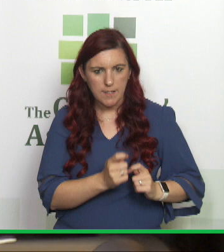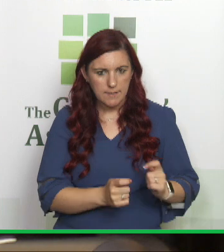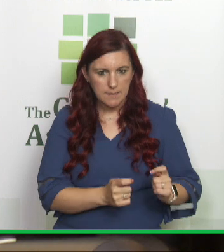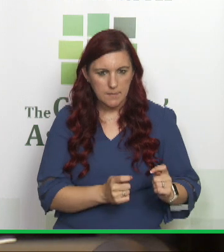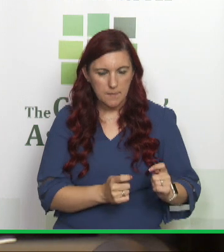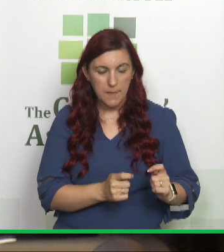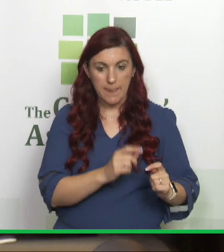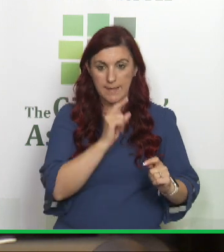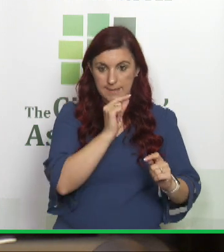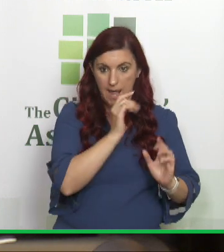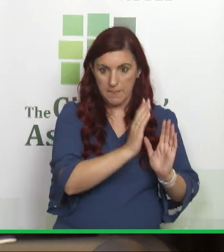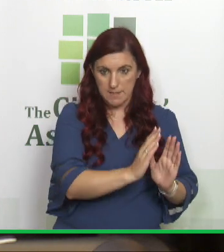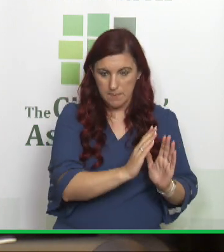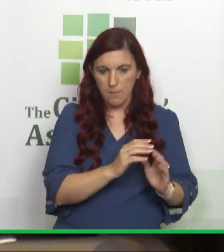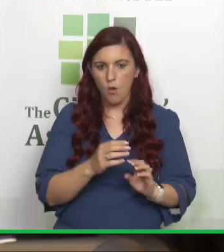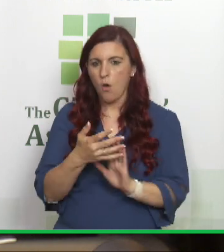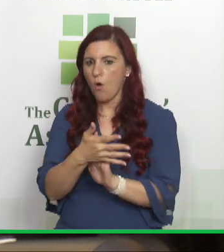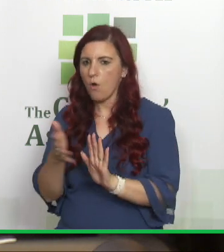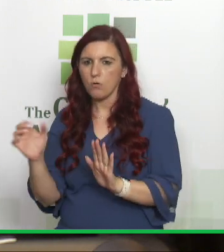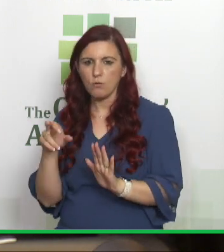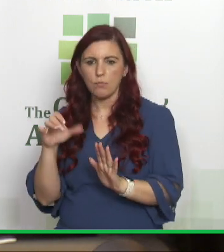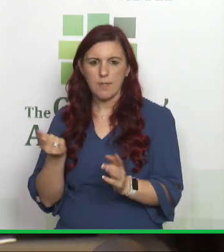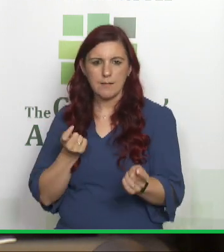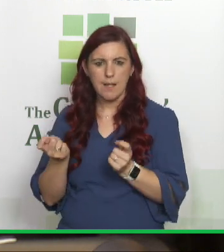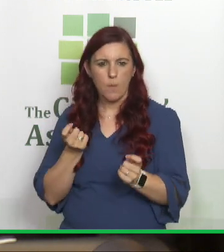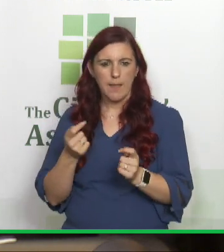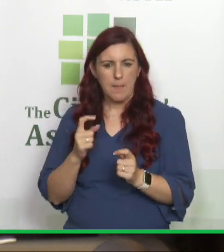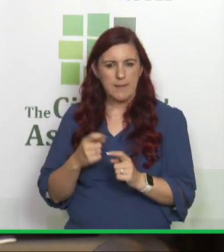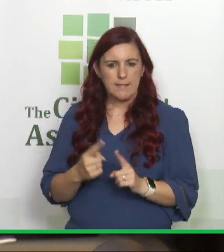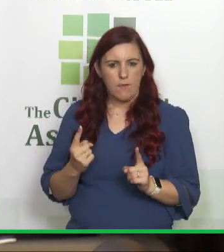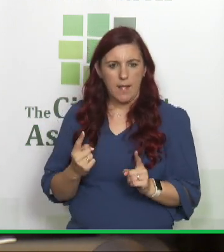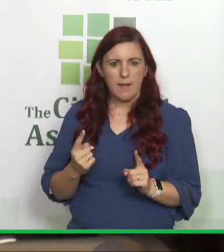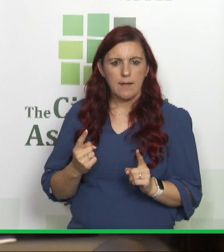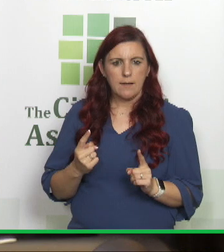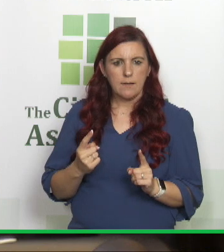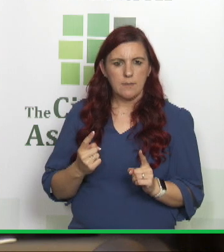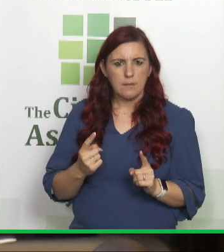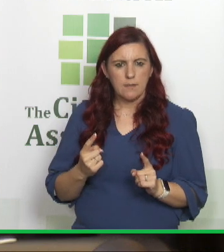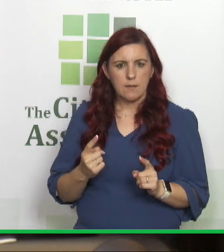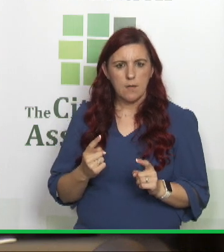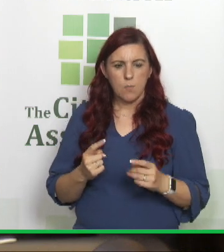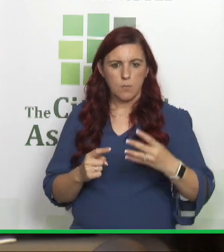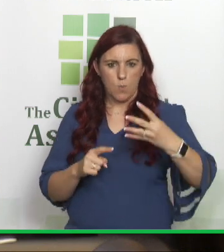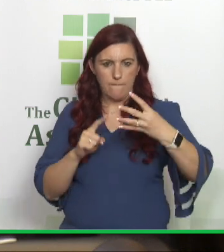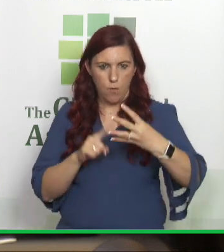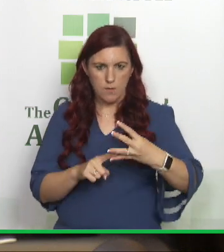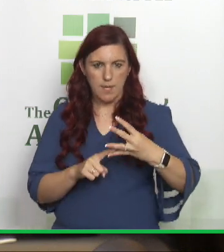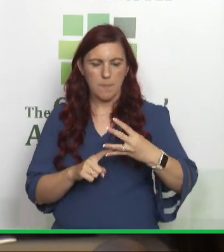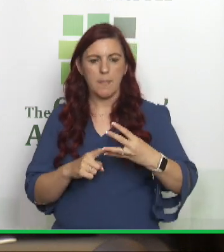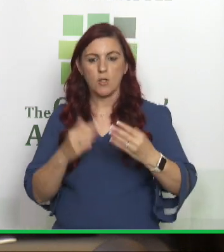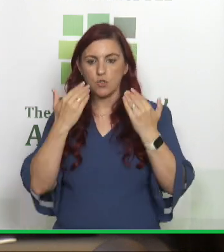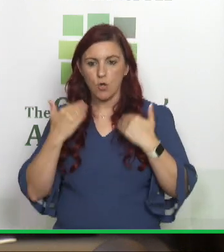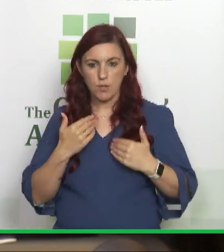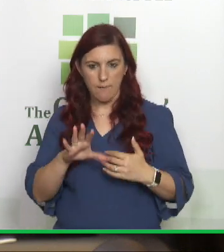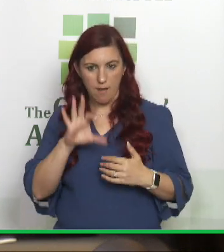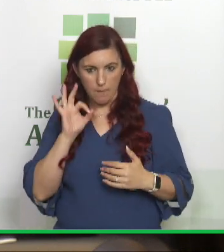Differently to cannabis, all other drugs are dealt with, as I set out for cannabis, on the fourth offence. So the judge will have an option to fine